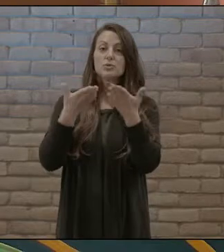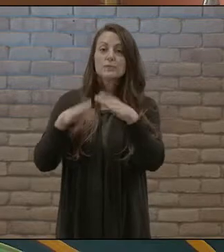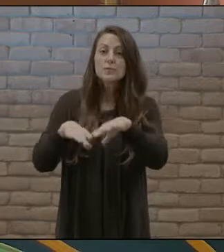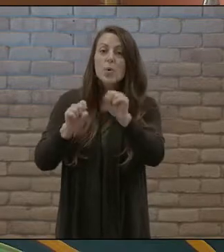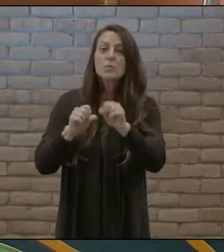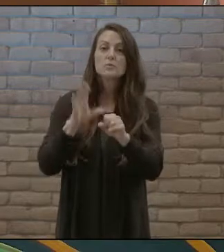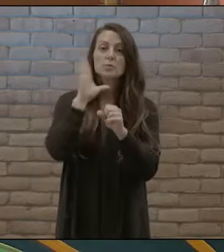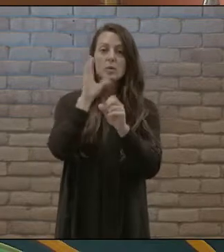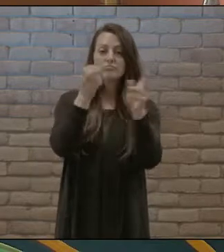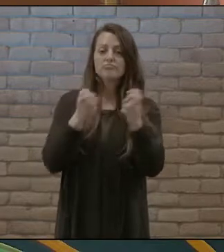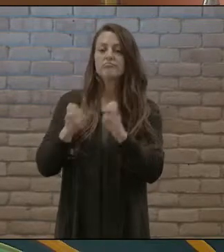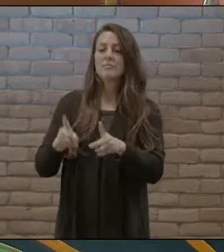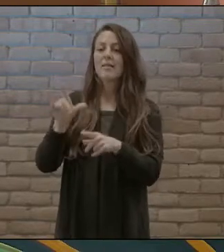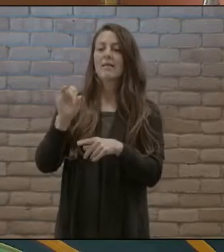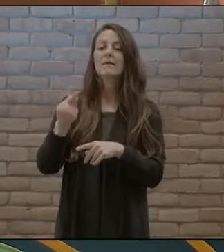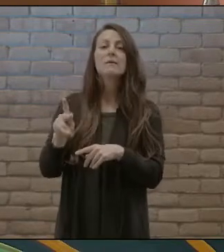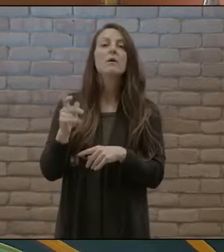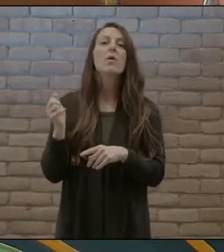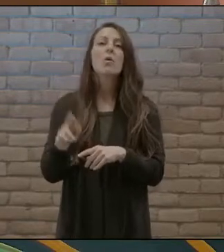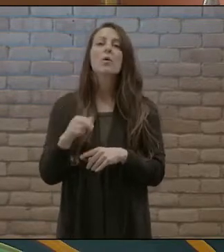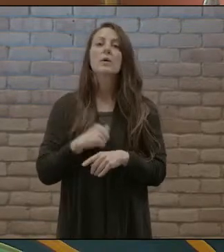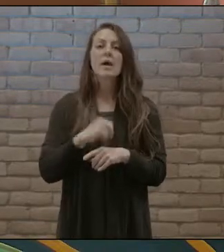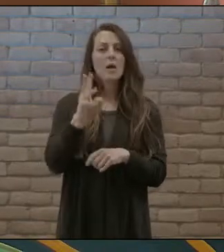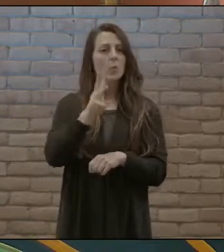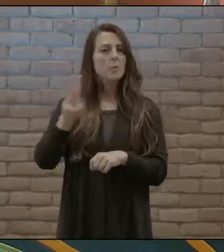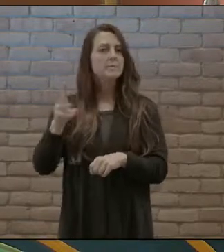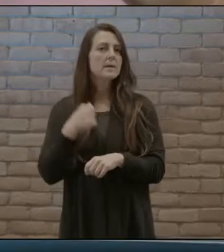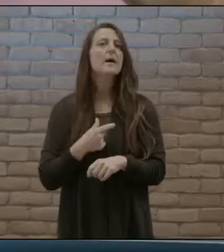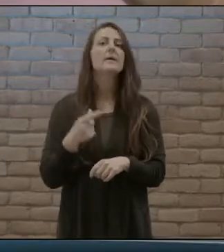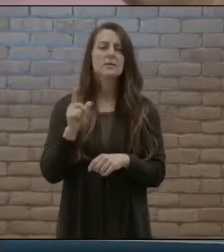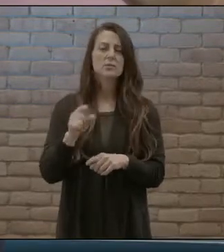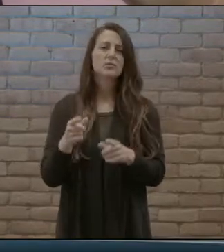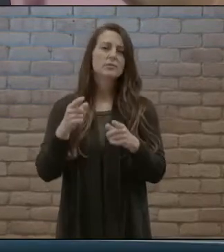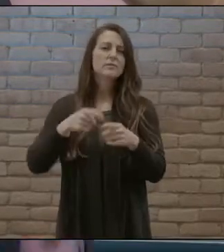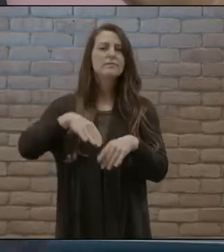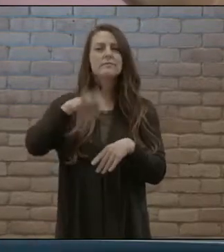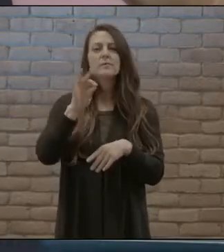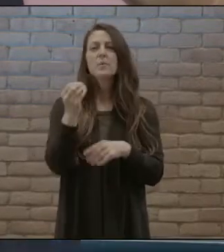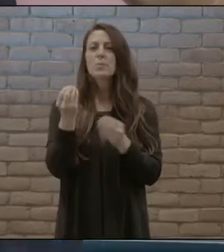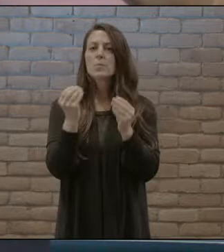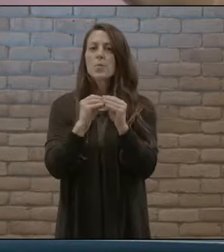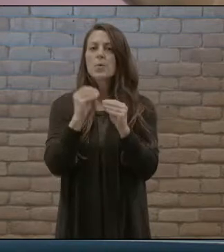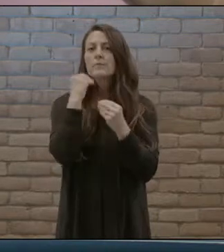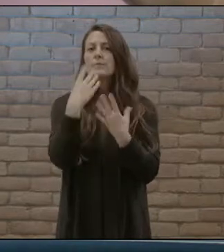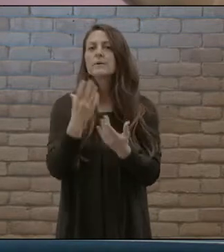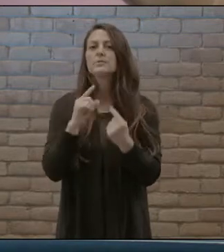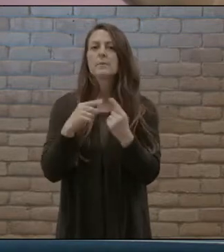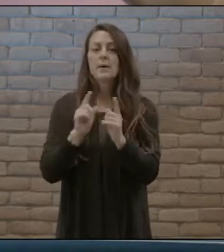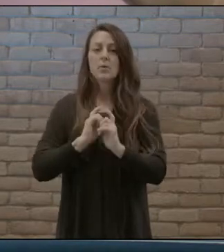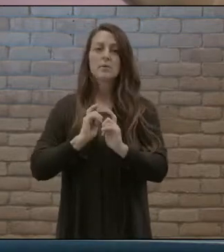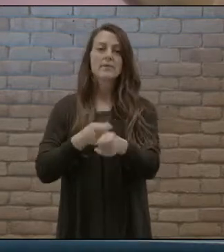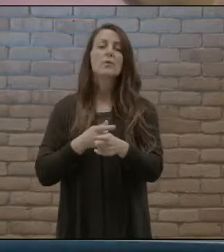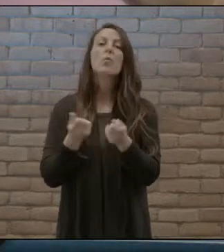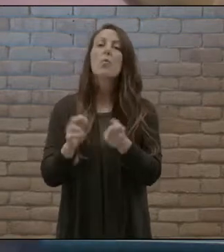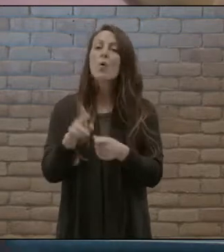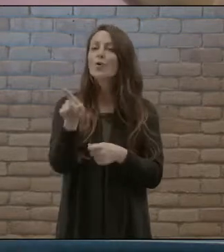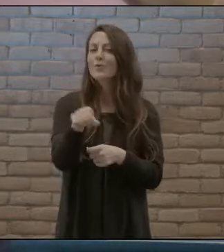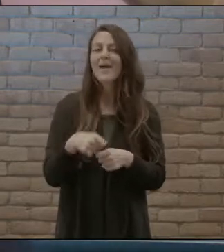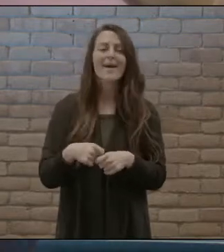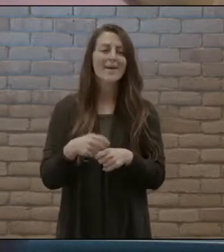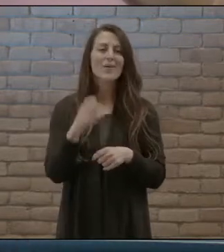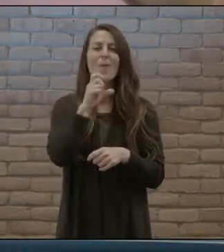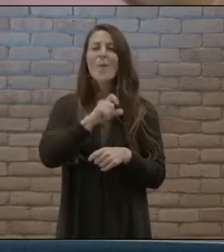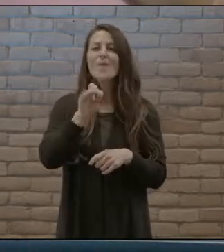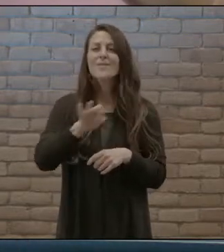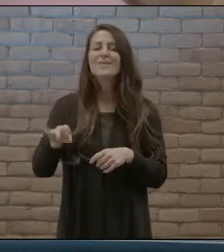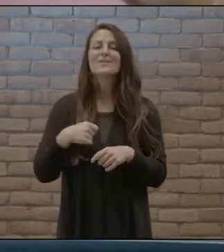at woodburylutheran.org to get more information about giving. And of course, you can always send us a check here at our Valley Creek